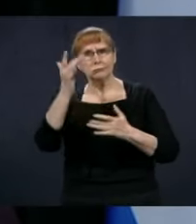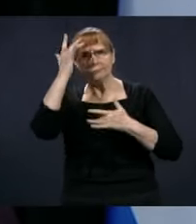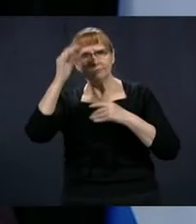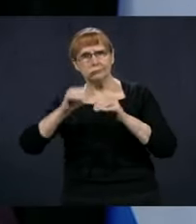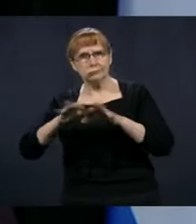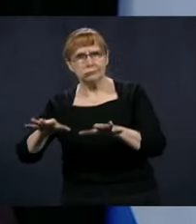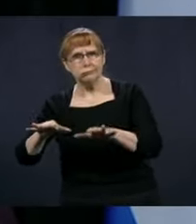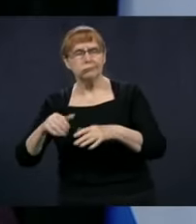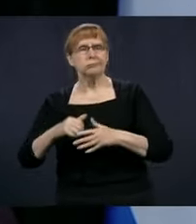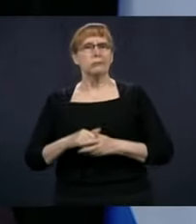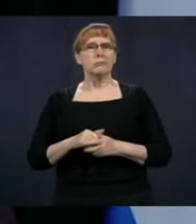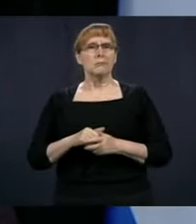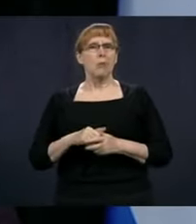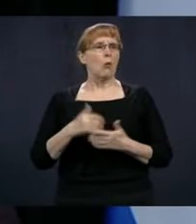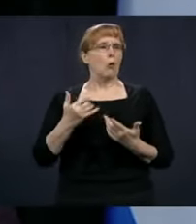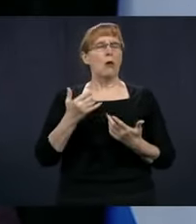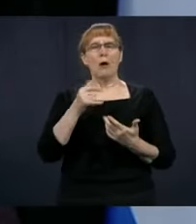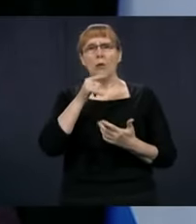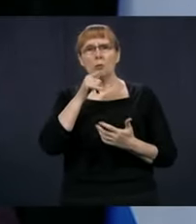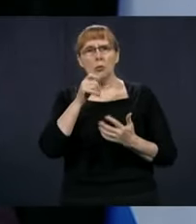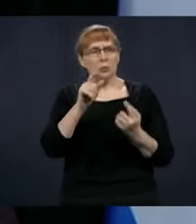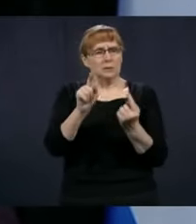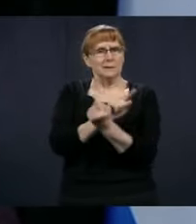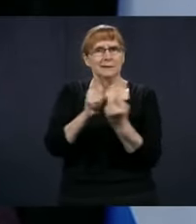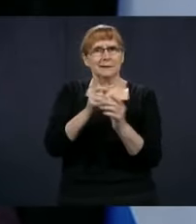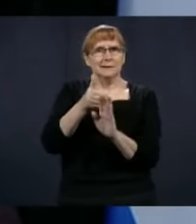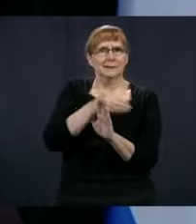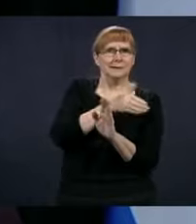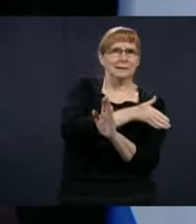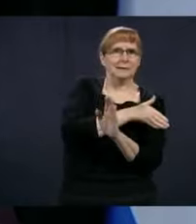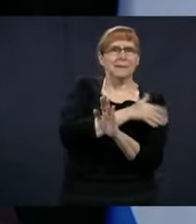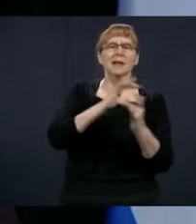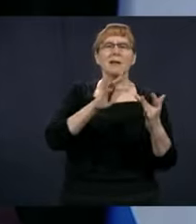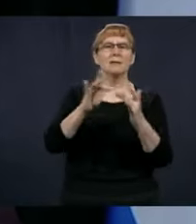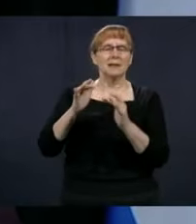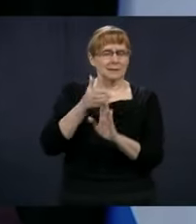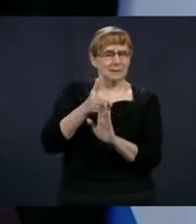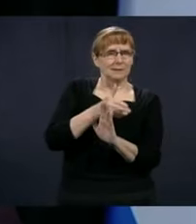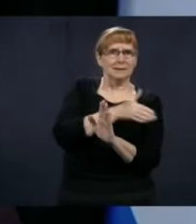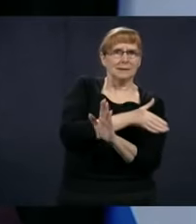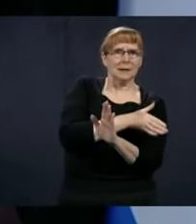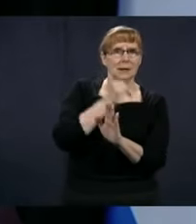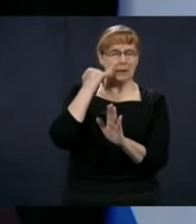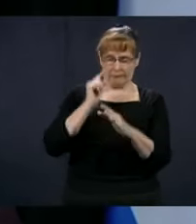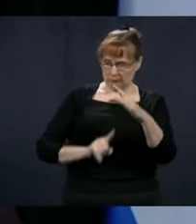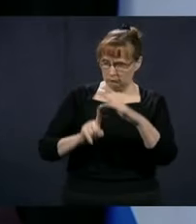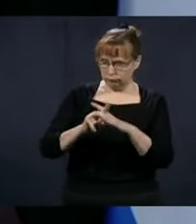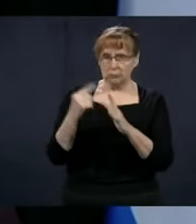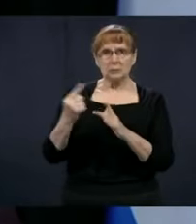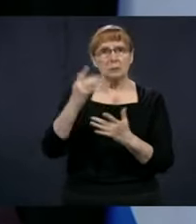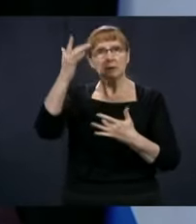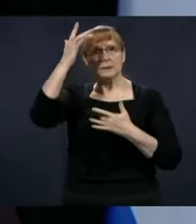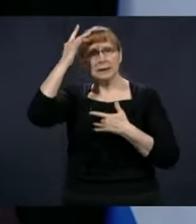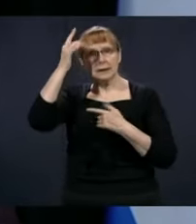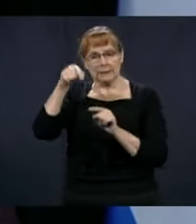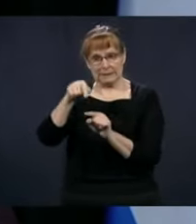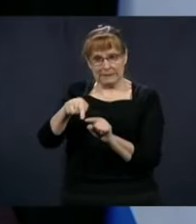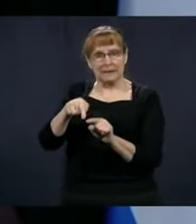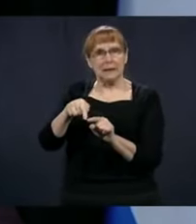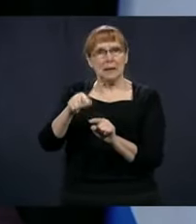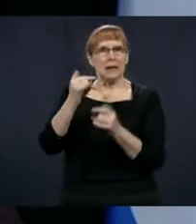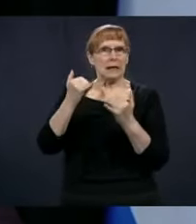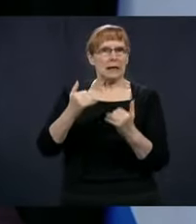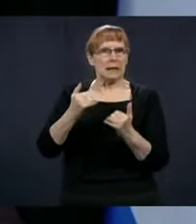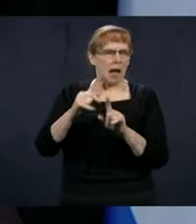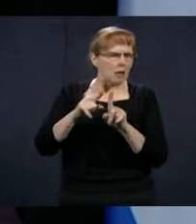So if somebody gets sick, is being tested. We are testing the contacts of that person. We are looking